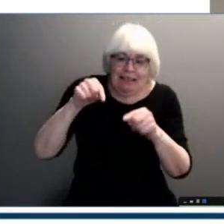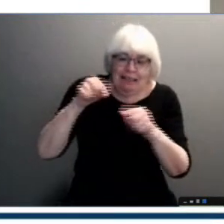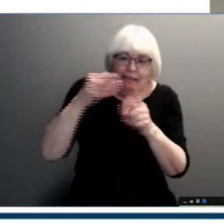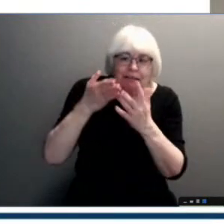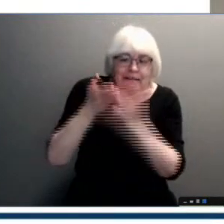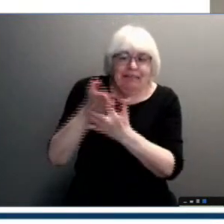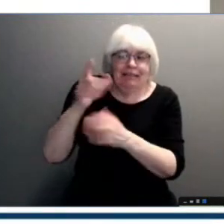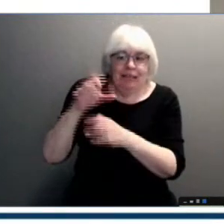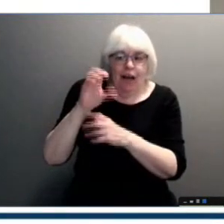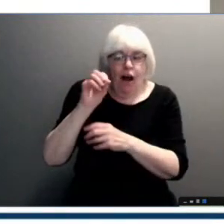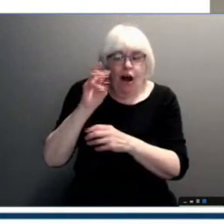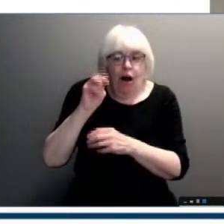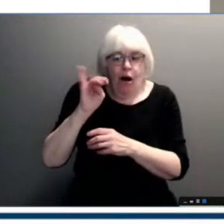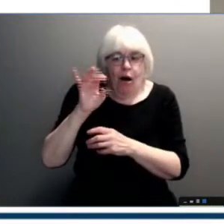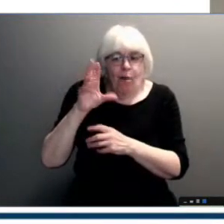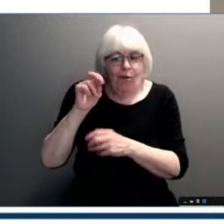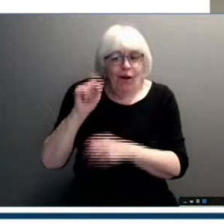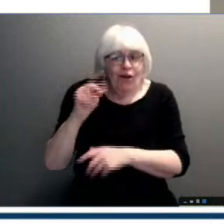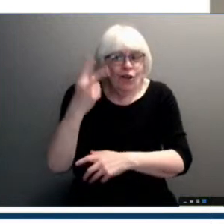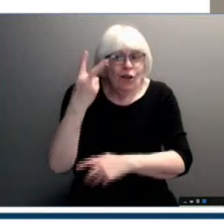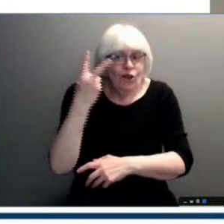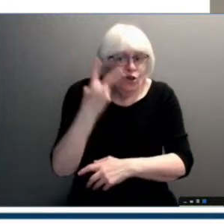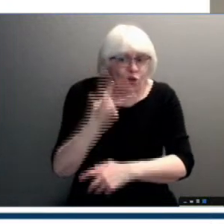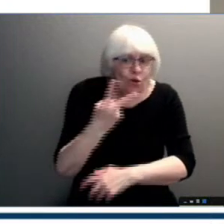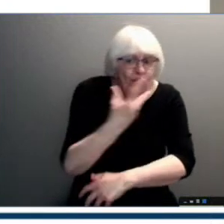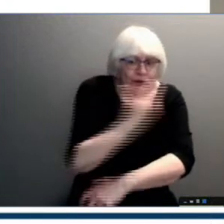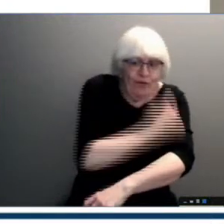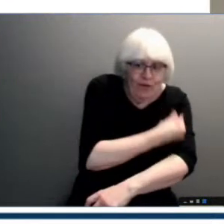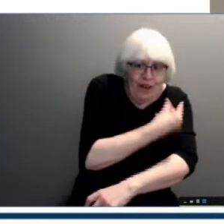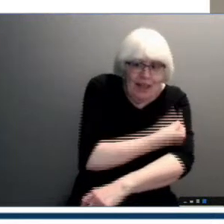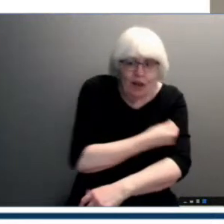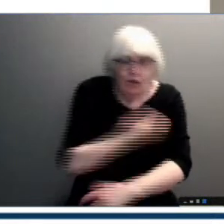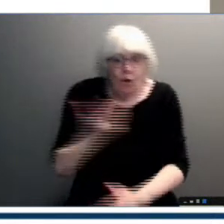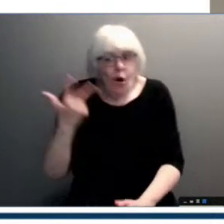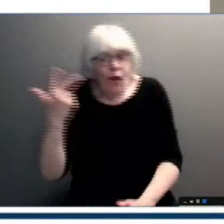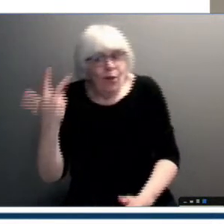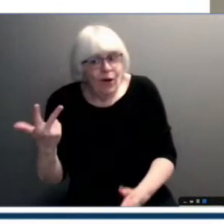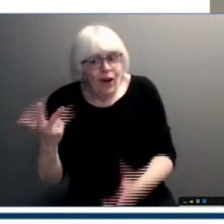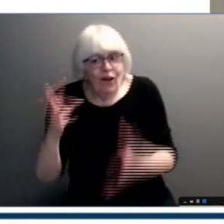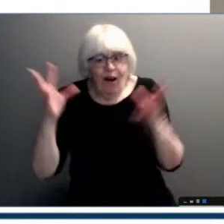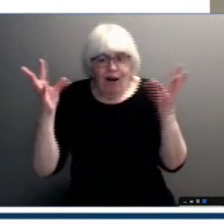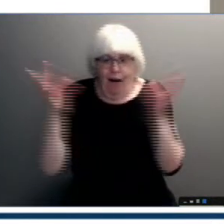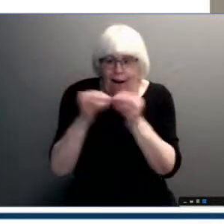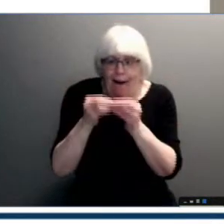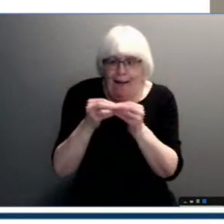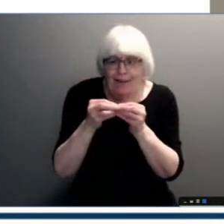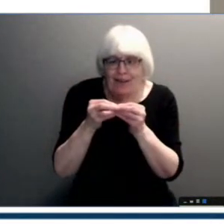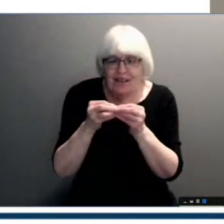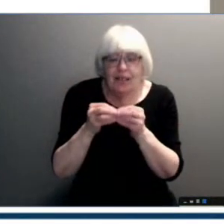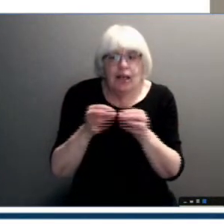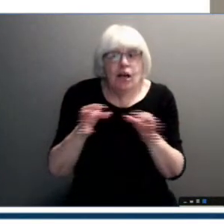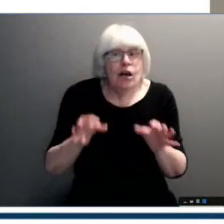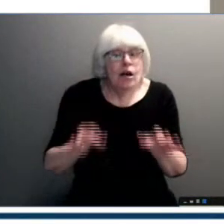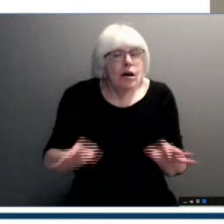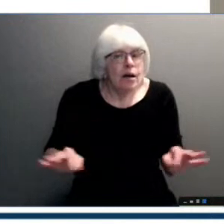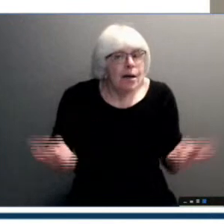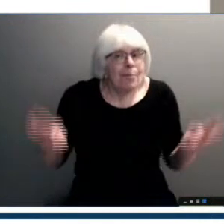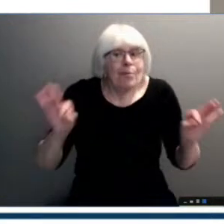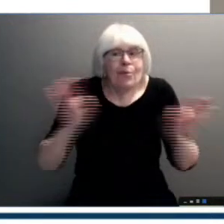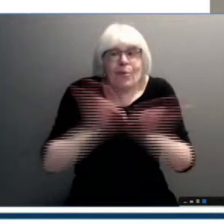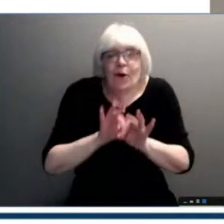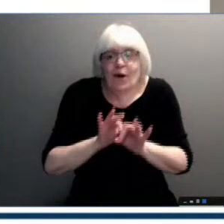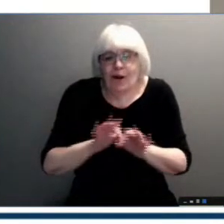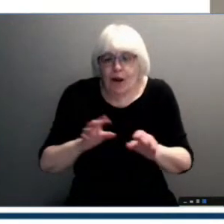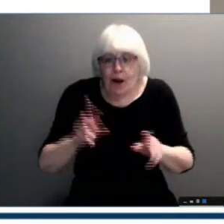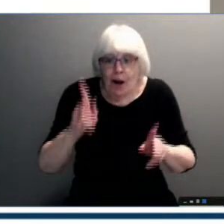or 3 doses where necessary, that we get, I think one of the key things is getting those 5 to 11 and even under 5